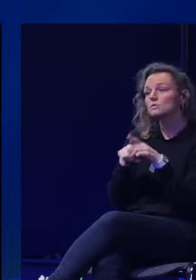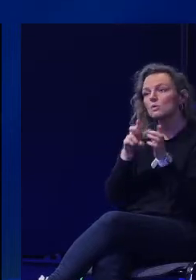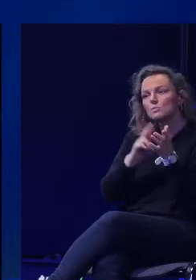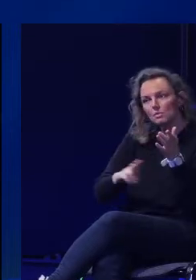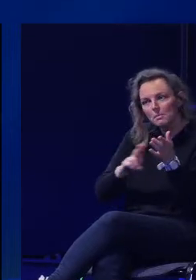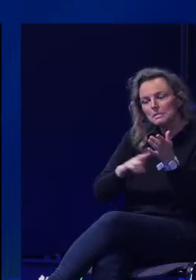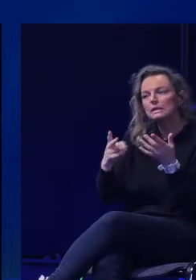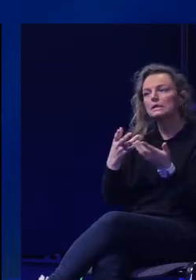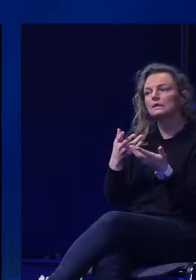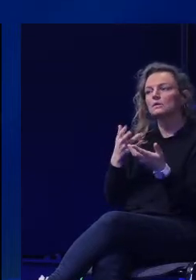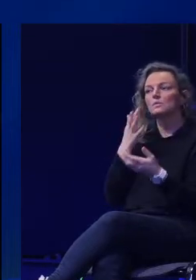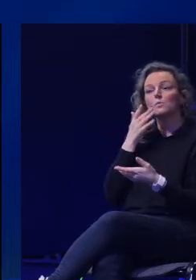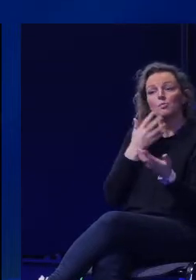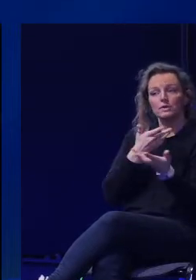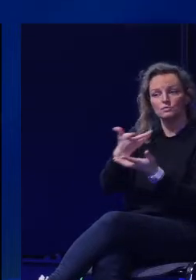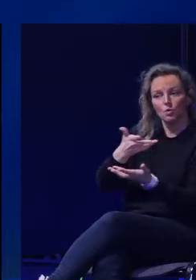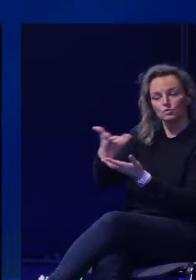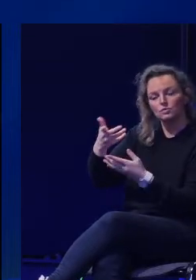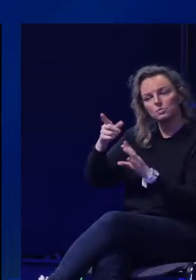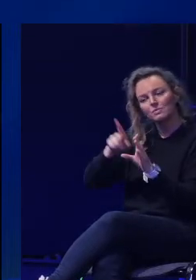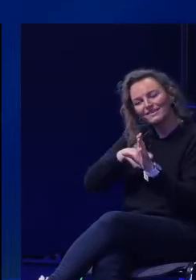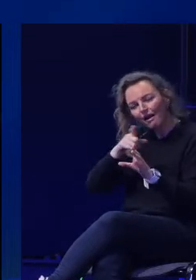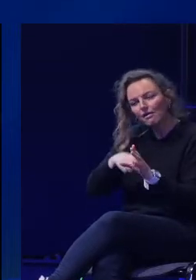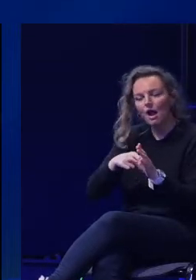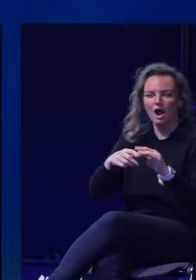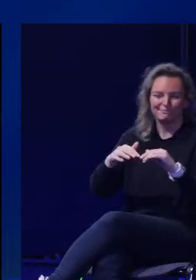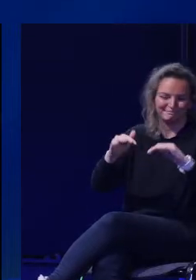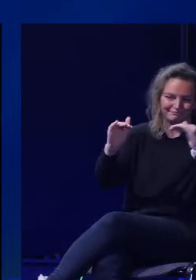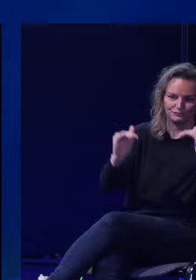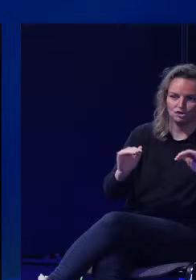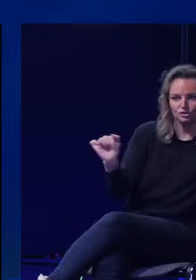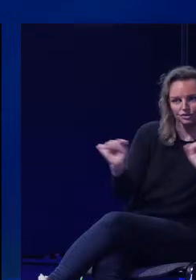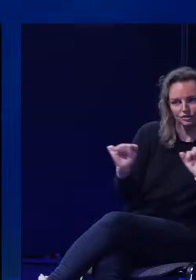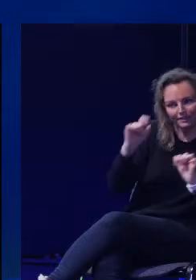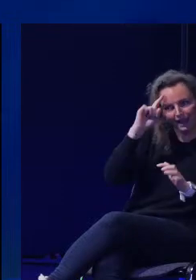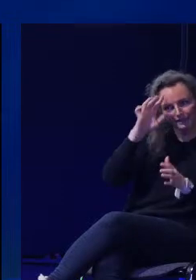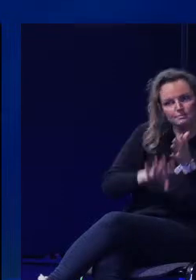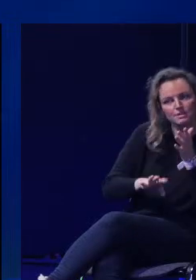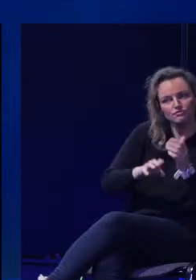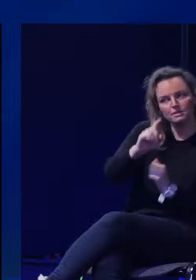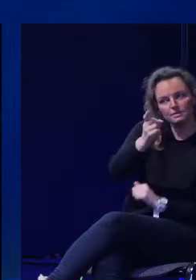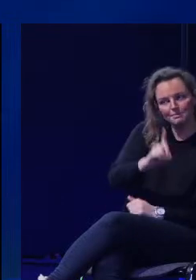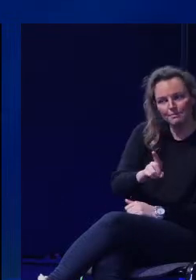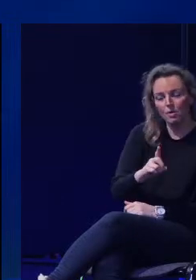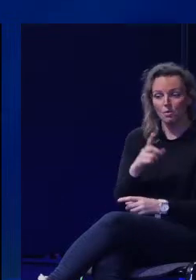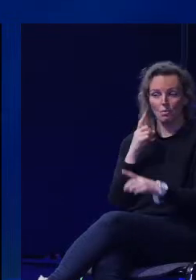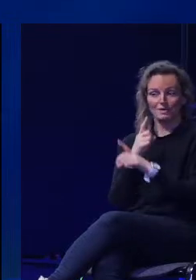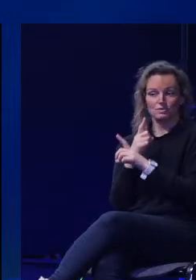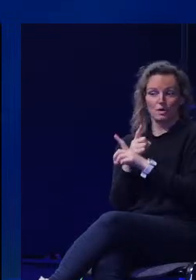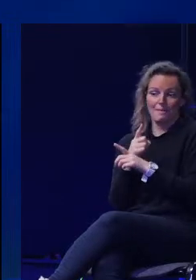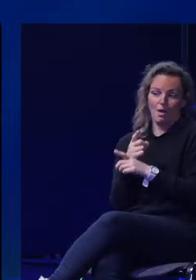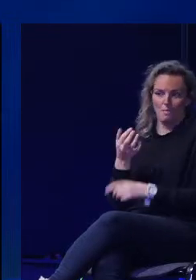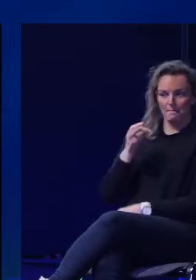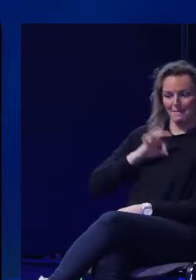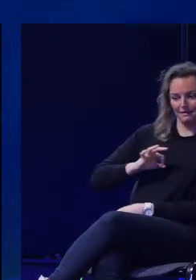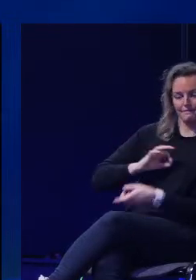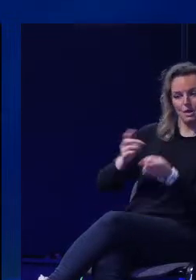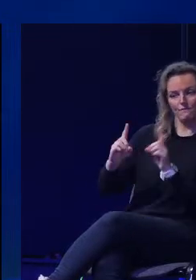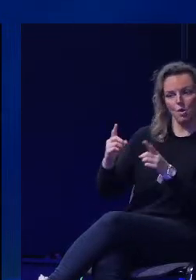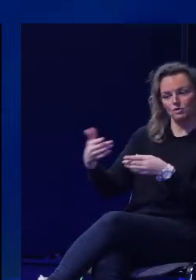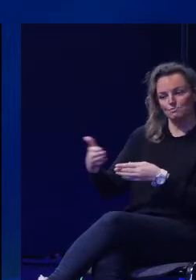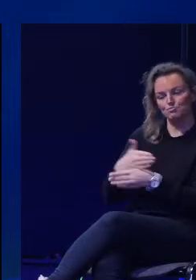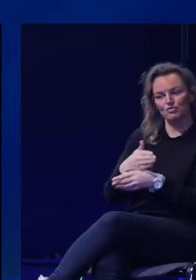talk to younger and less experienced crowds, we talk about the benefits of previs. I'm not going to spend that much time